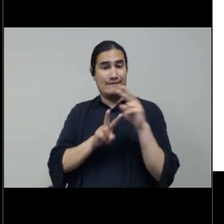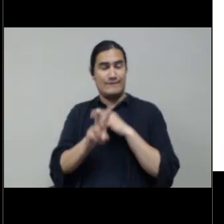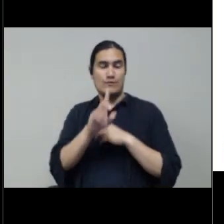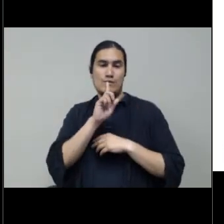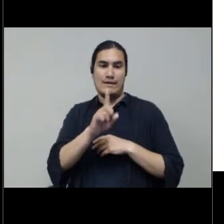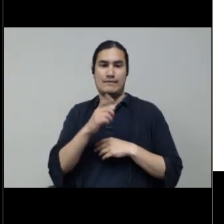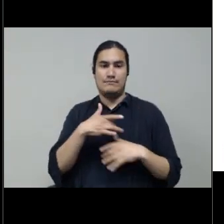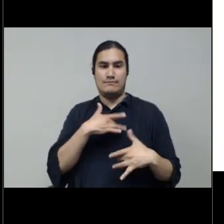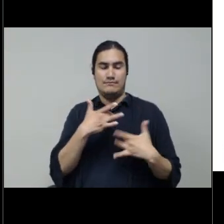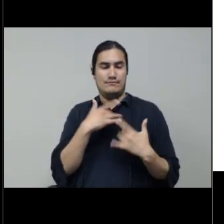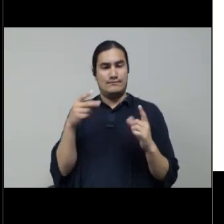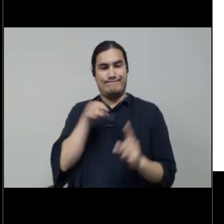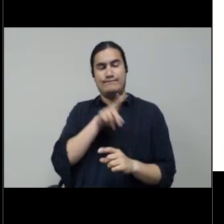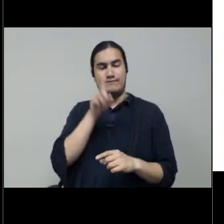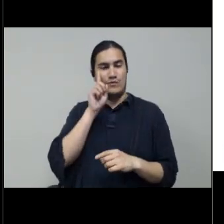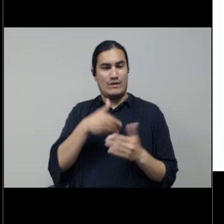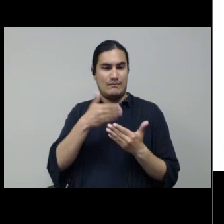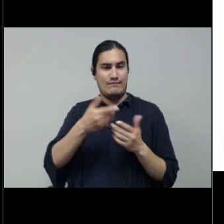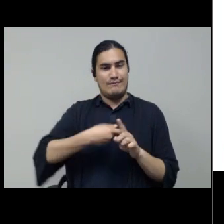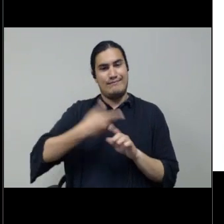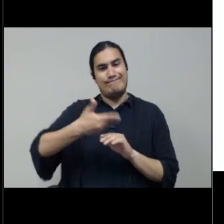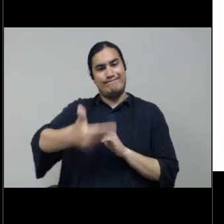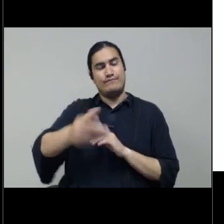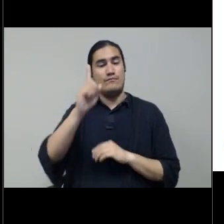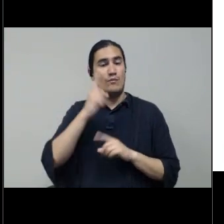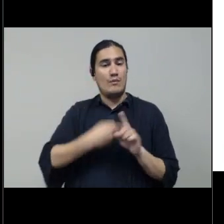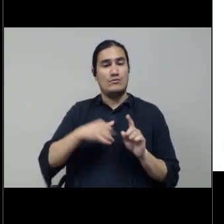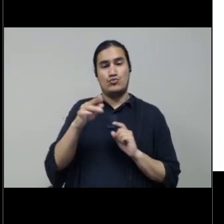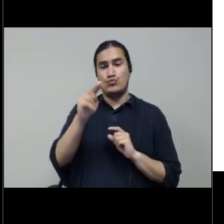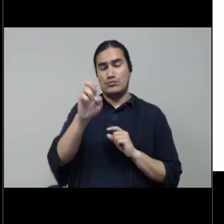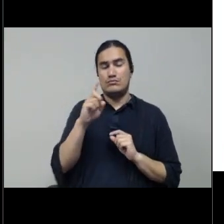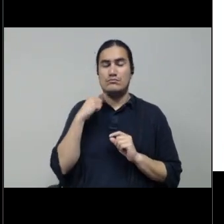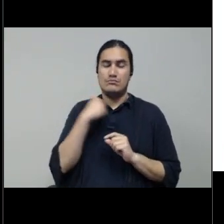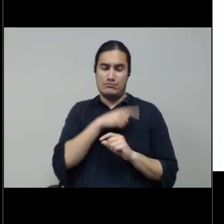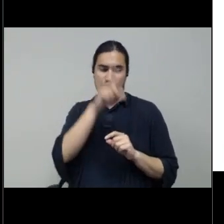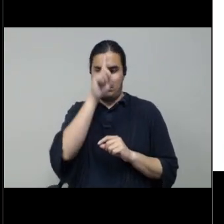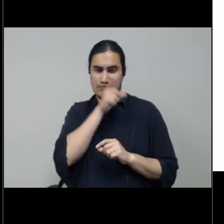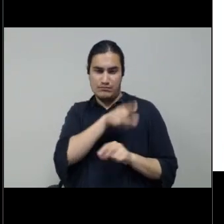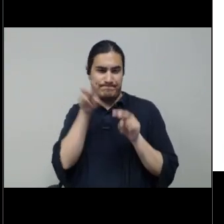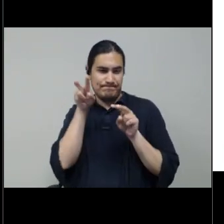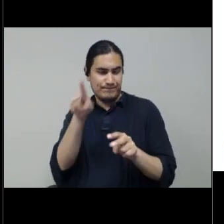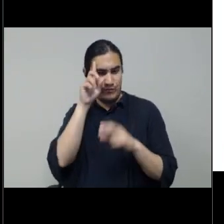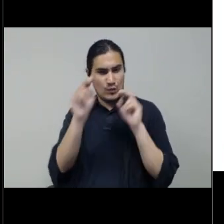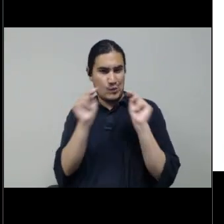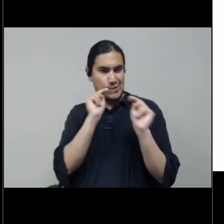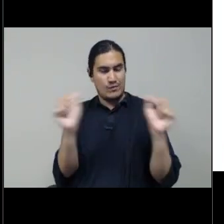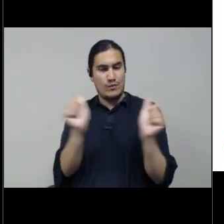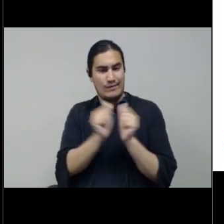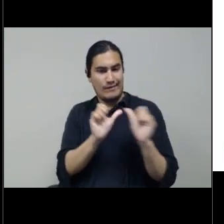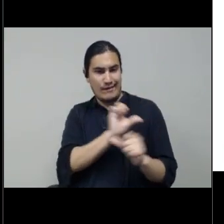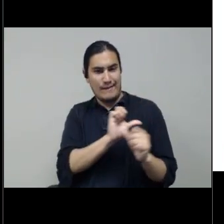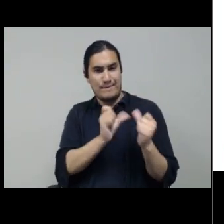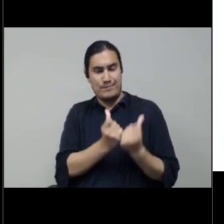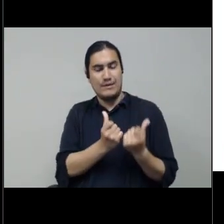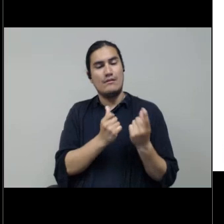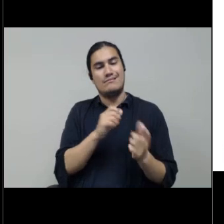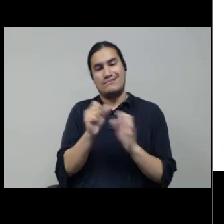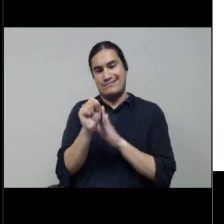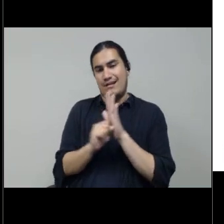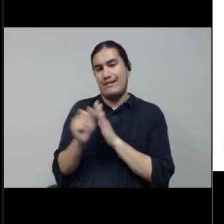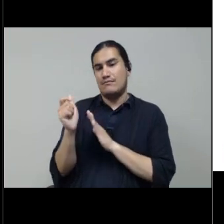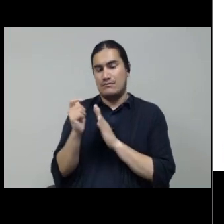next couple of months. For the month of June, we're definitely looking forward to the ongoing negotiations with the administration and the state legislature, and